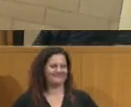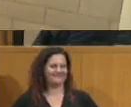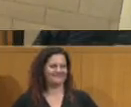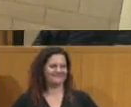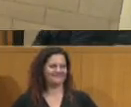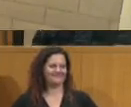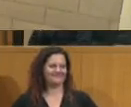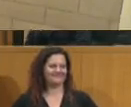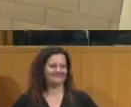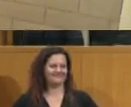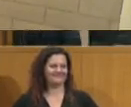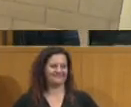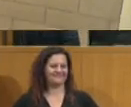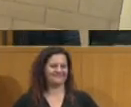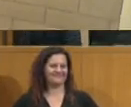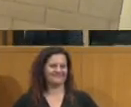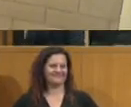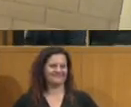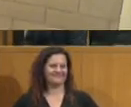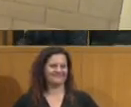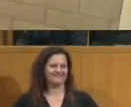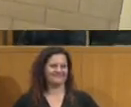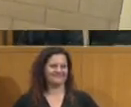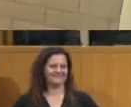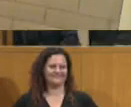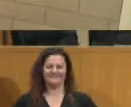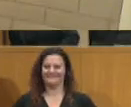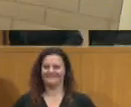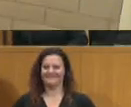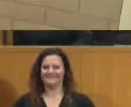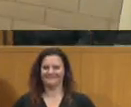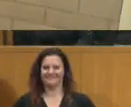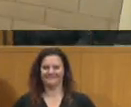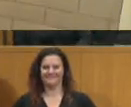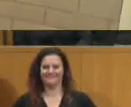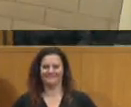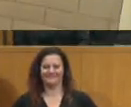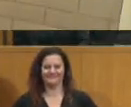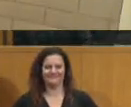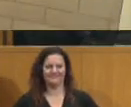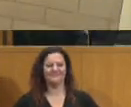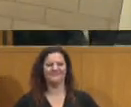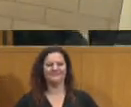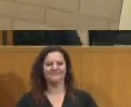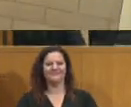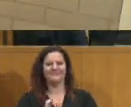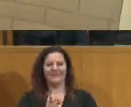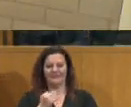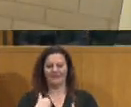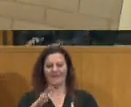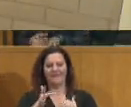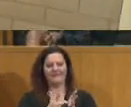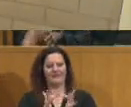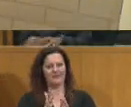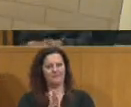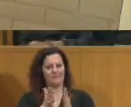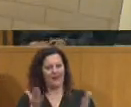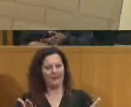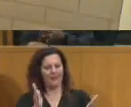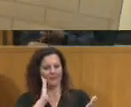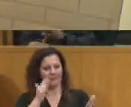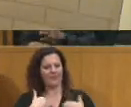Okay, I'm going to turn a little bit this way. Here we go again. I would like to have your families come down. Where are your